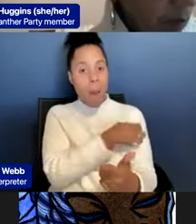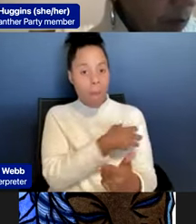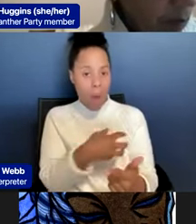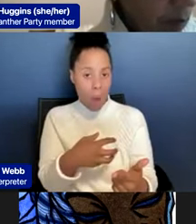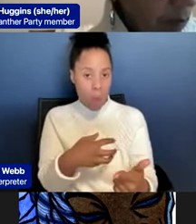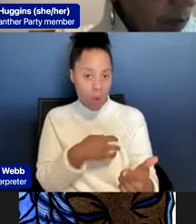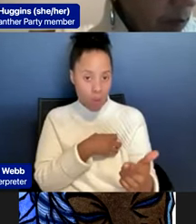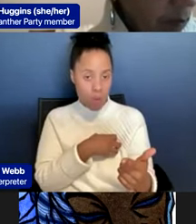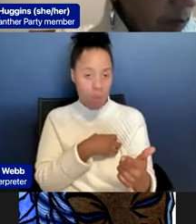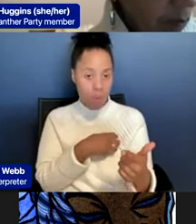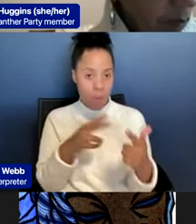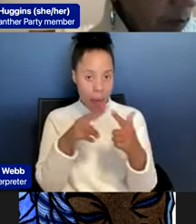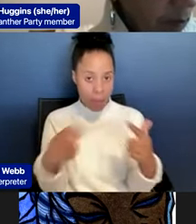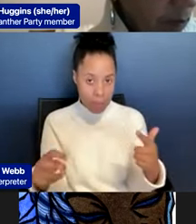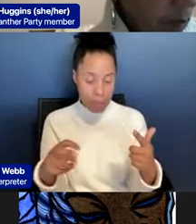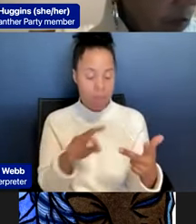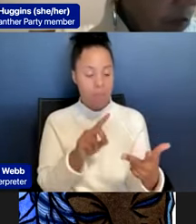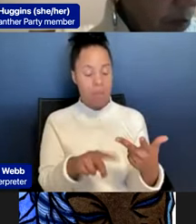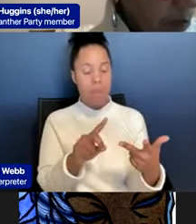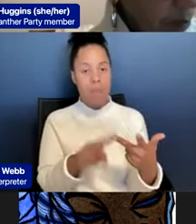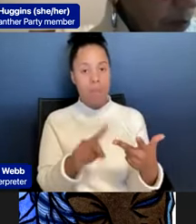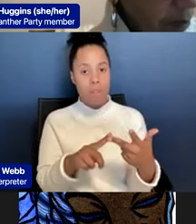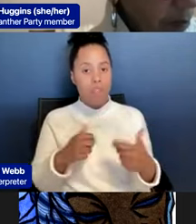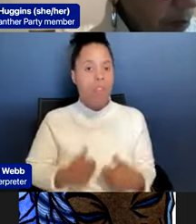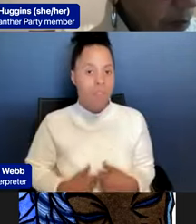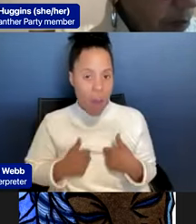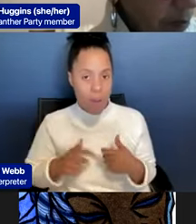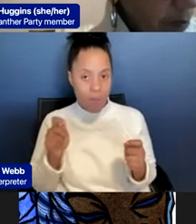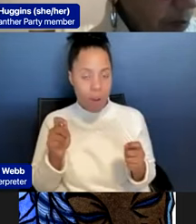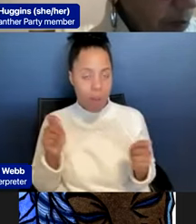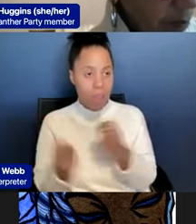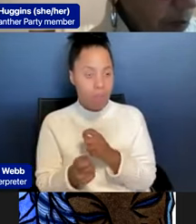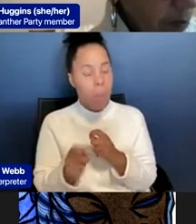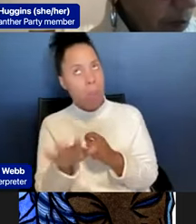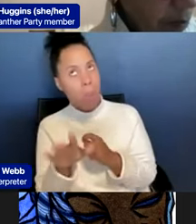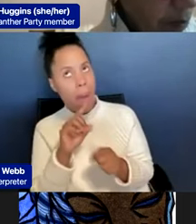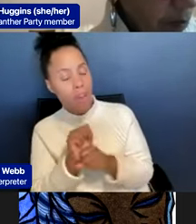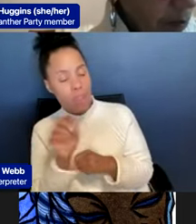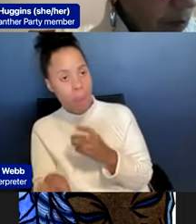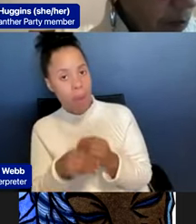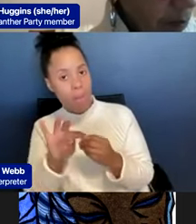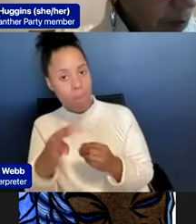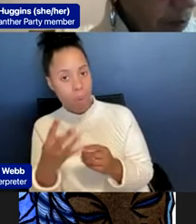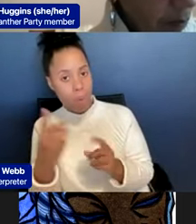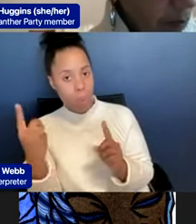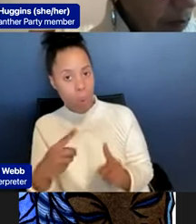solidarity, of survival pending revolution. And four, and actually a fourth point, expanding